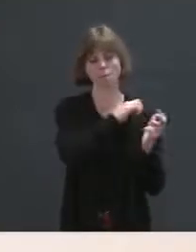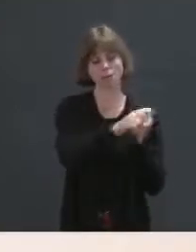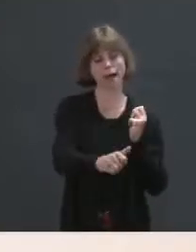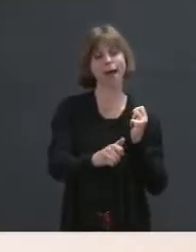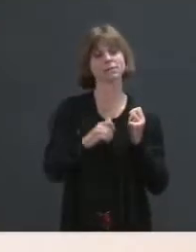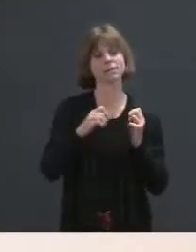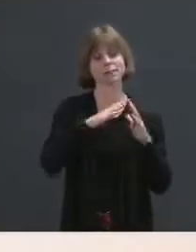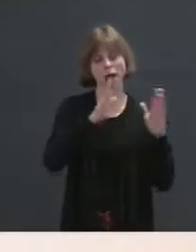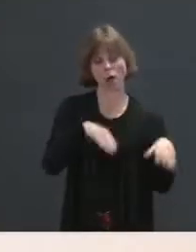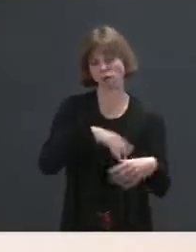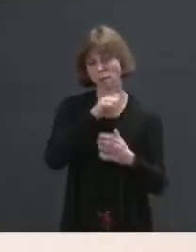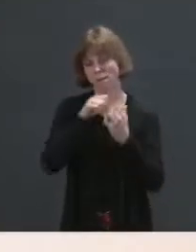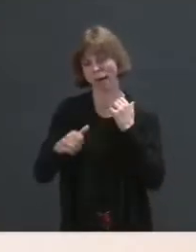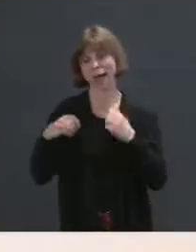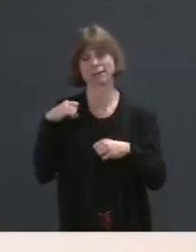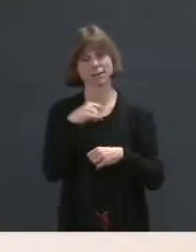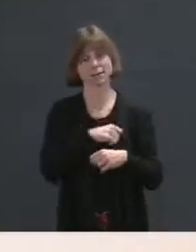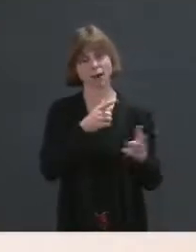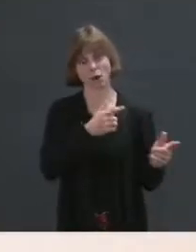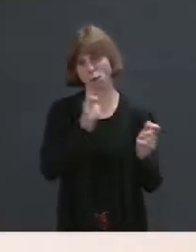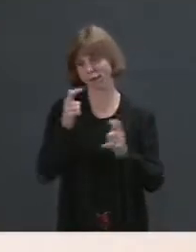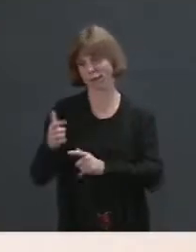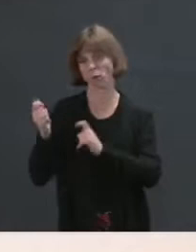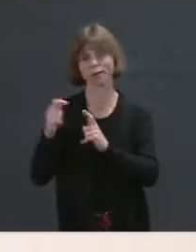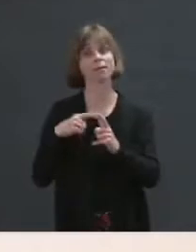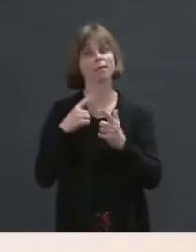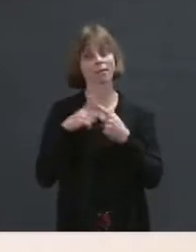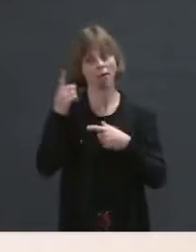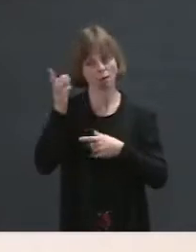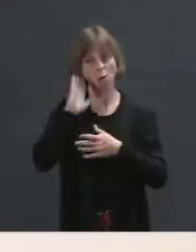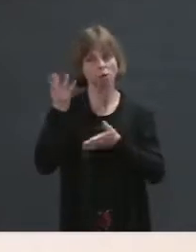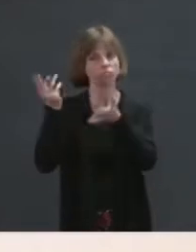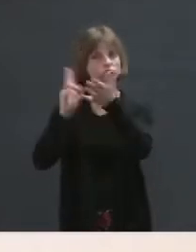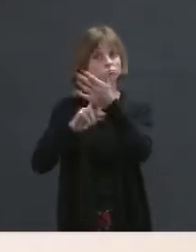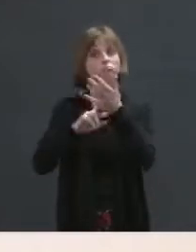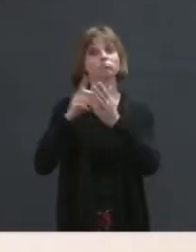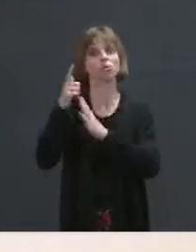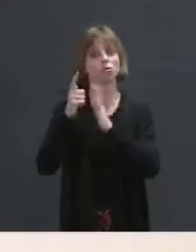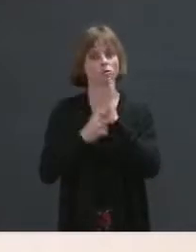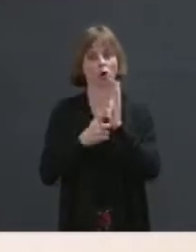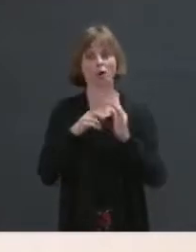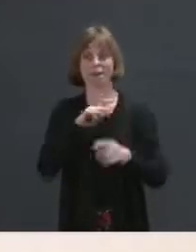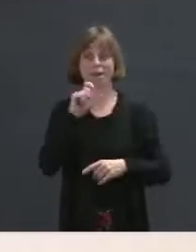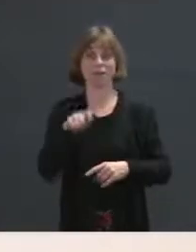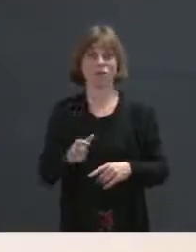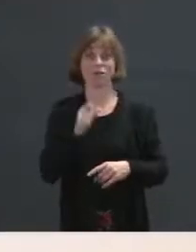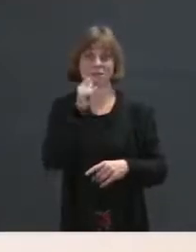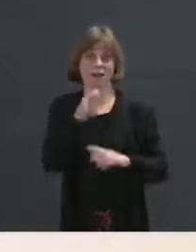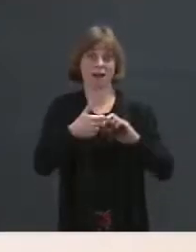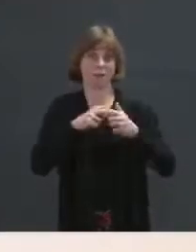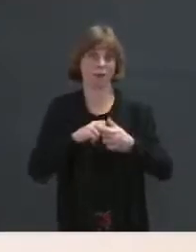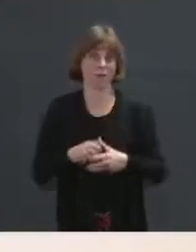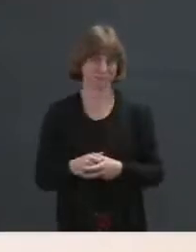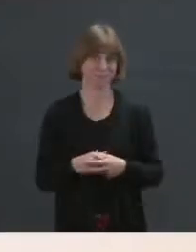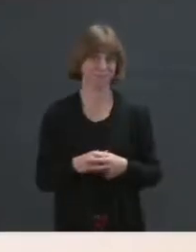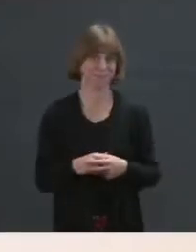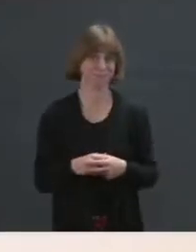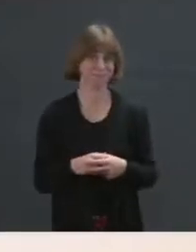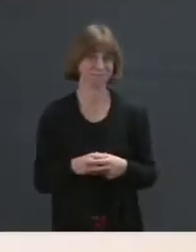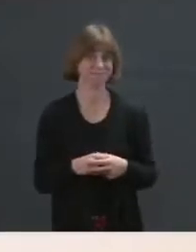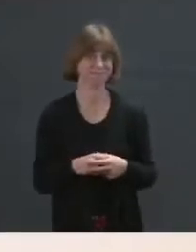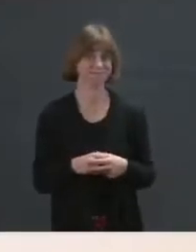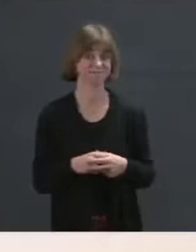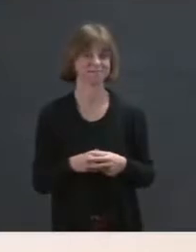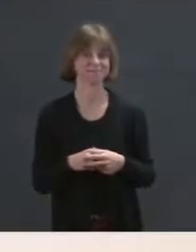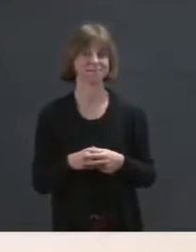Senate, and we'll be able to get the rescue plan signed into law so that is not an issue. Thanks, Jen. Go ahead in the back. Thank you, Jen.